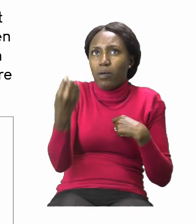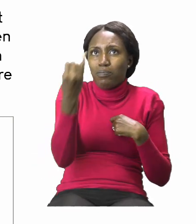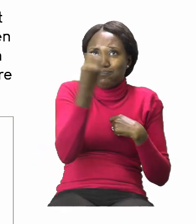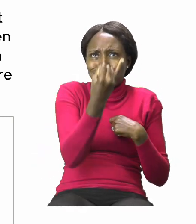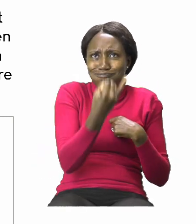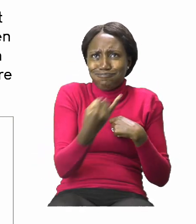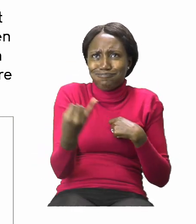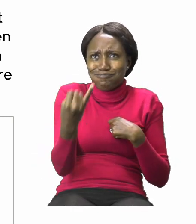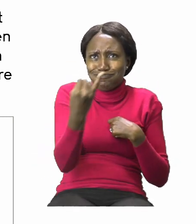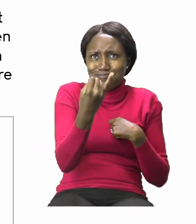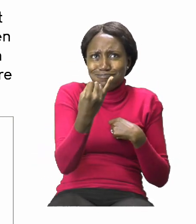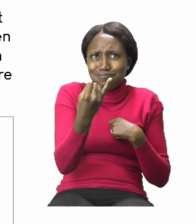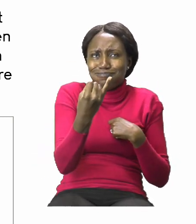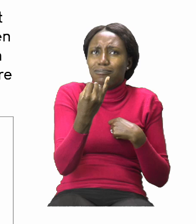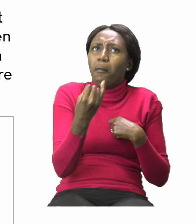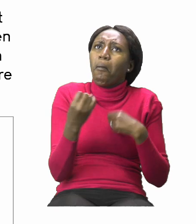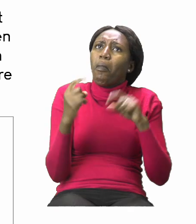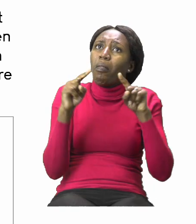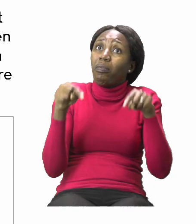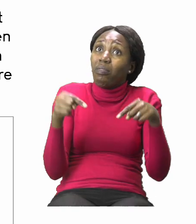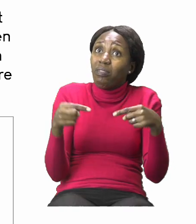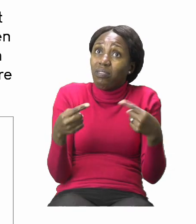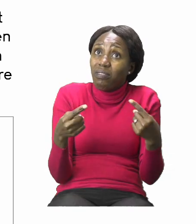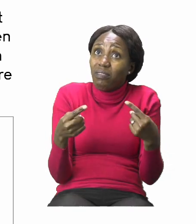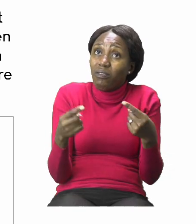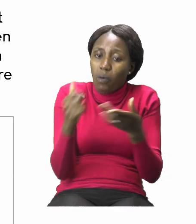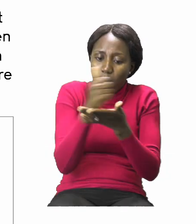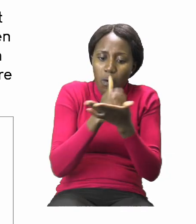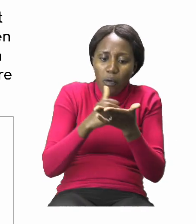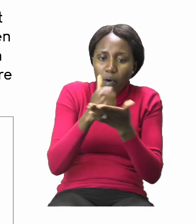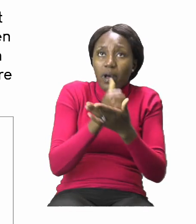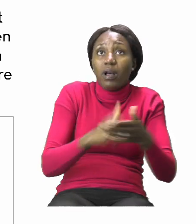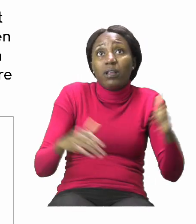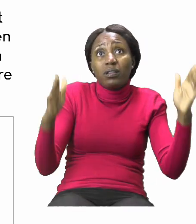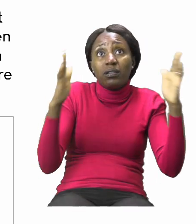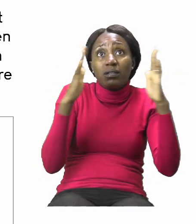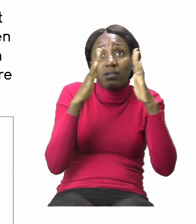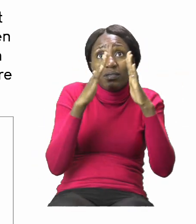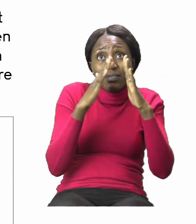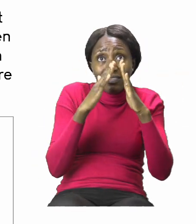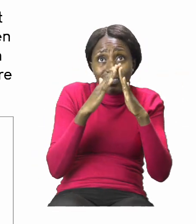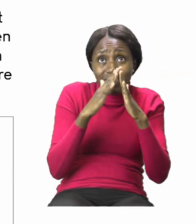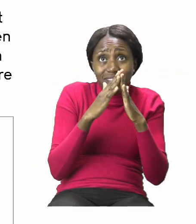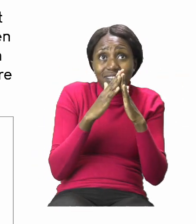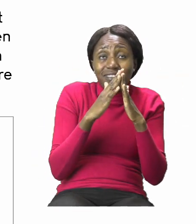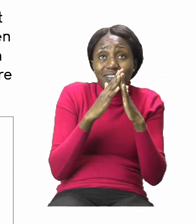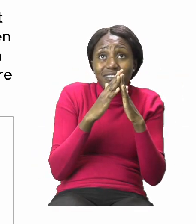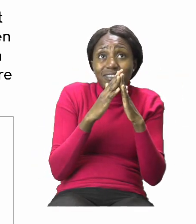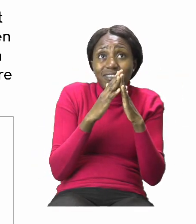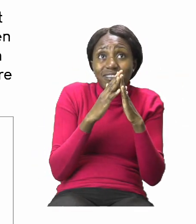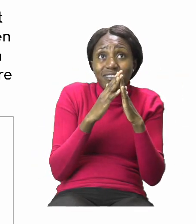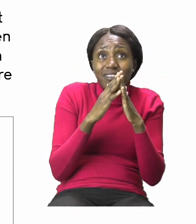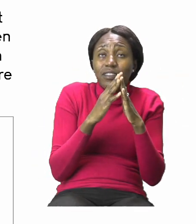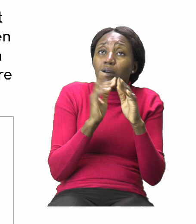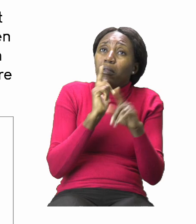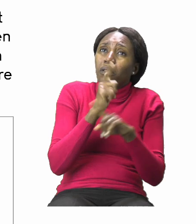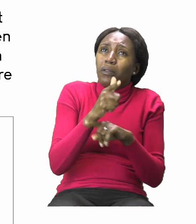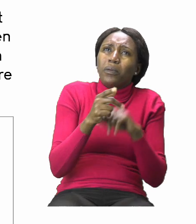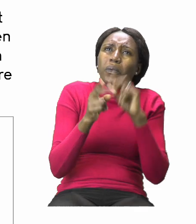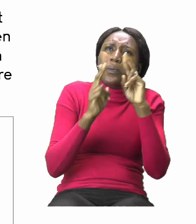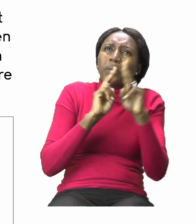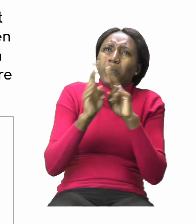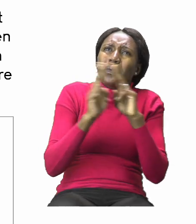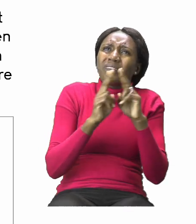or tools used in the house. After that, we're going to talk about the danger of living in